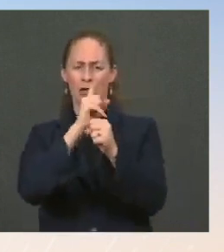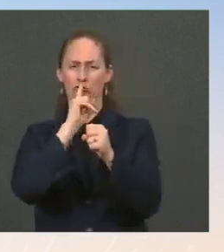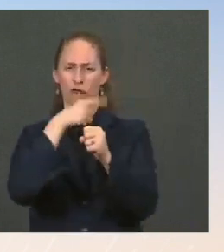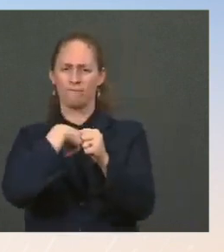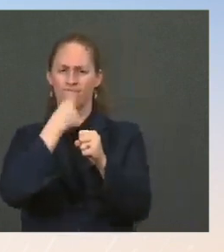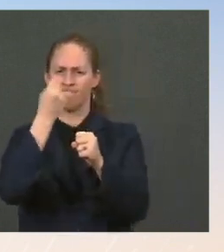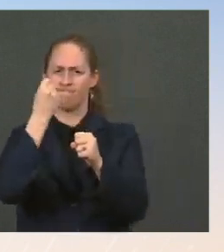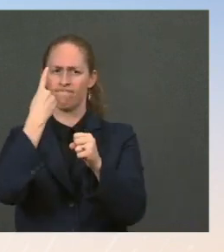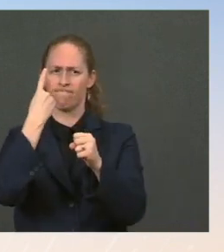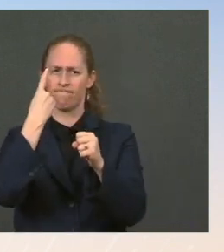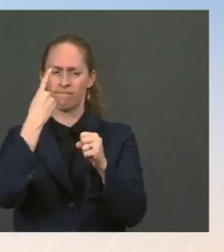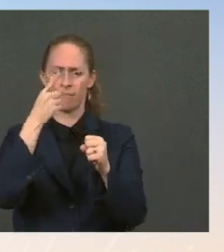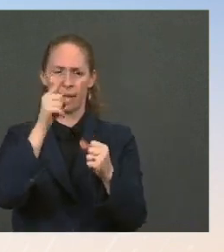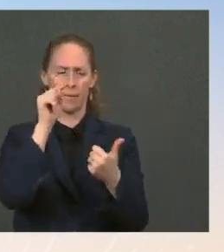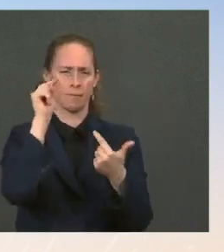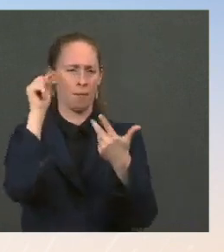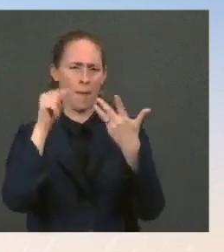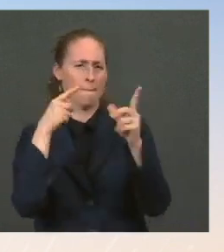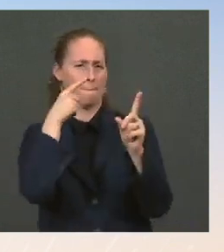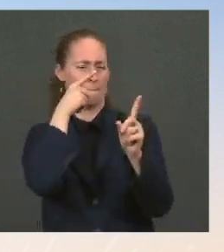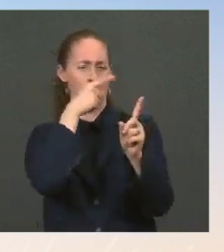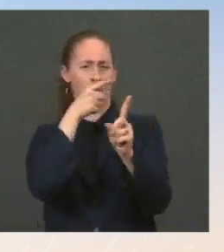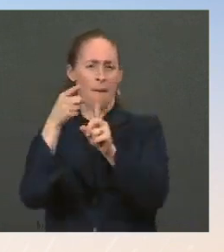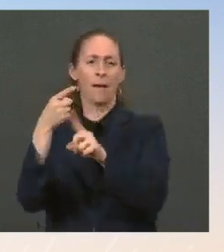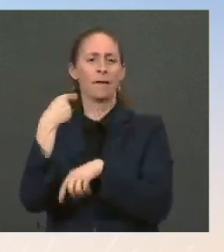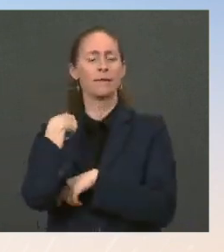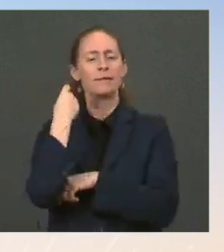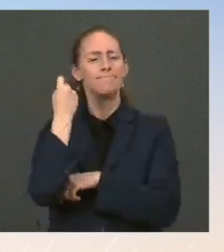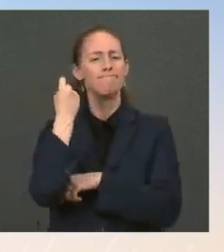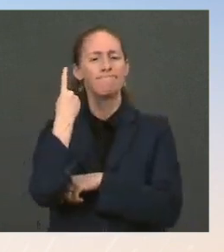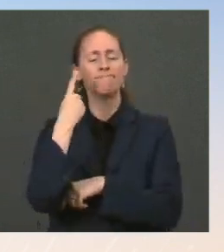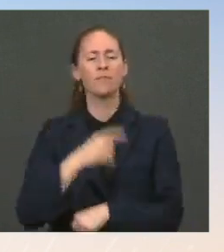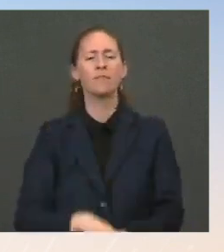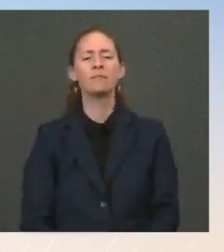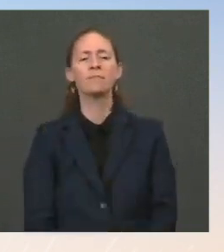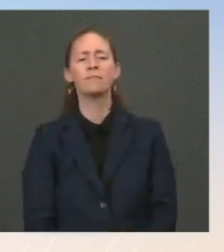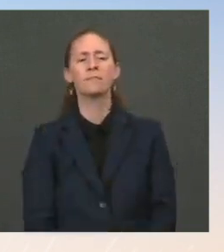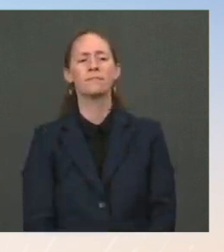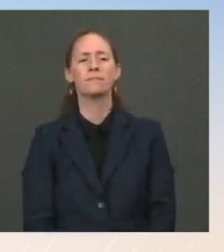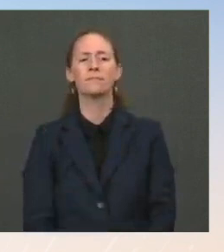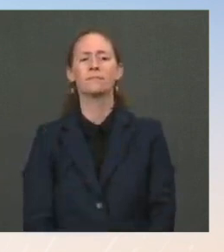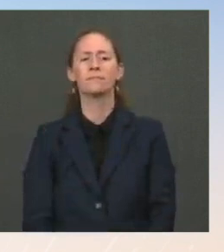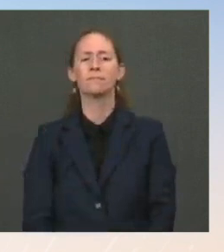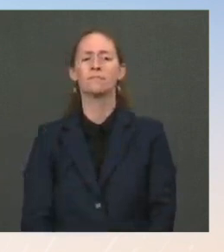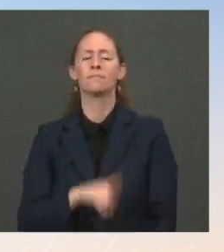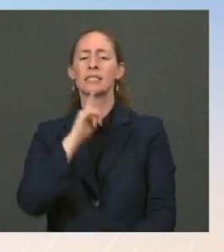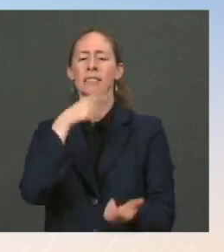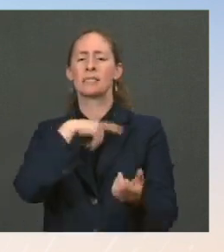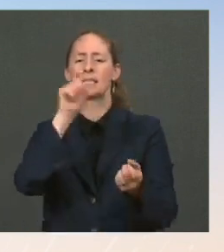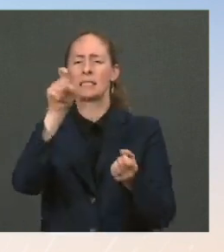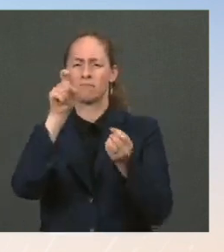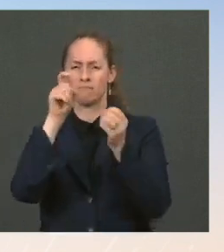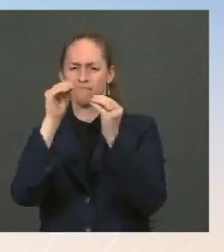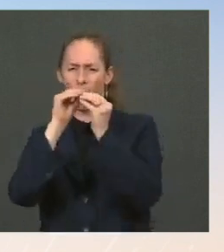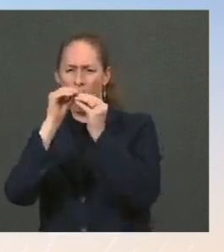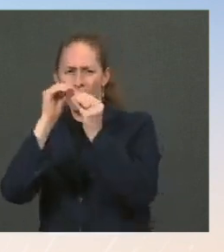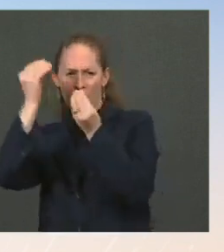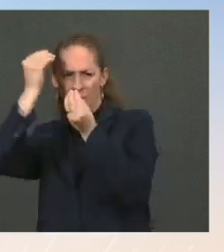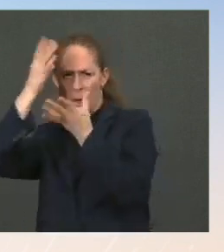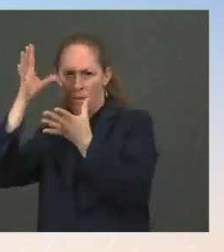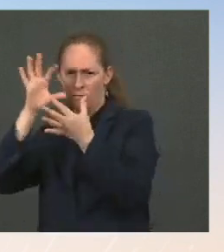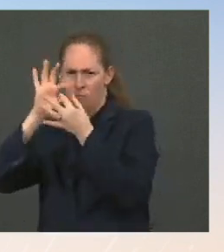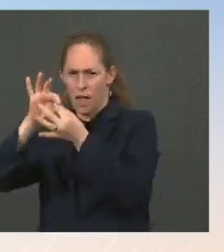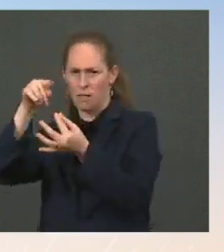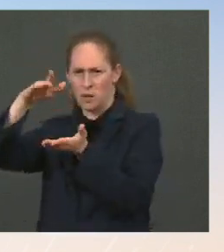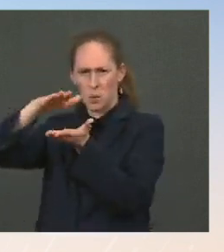impacts of different things are. I know that's why you asked the question. You'd have to get me more information about how broadly the school issue you're referencing